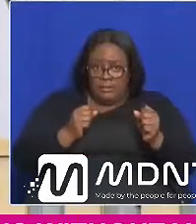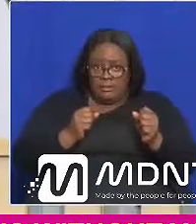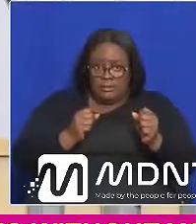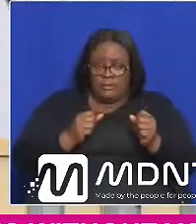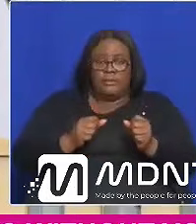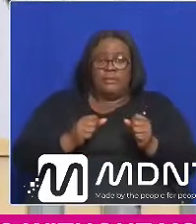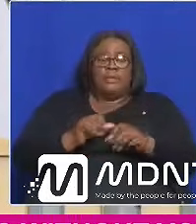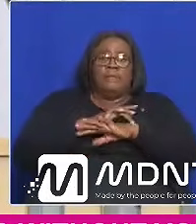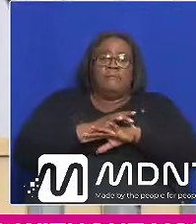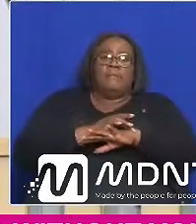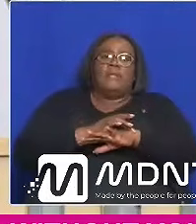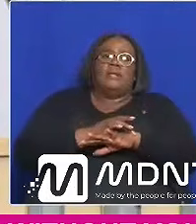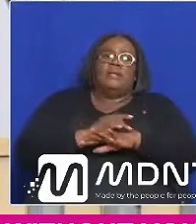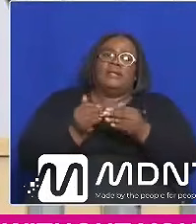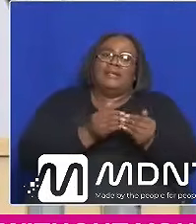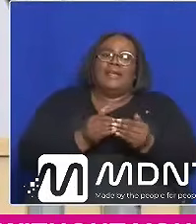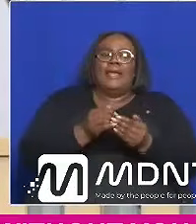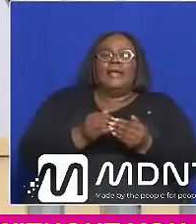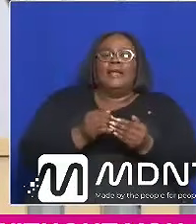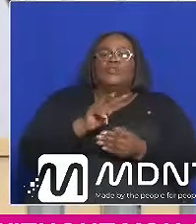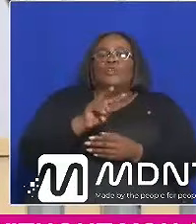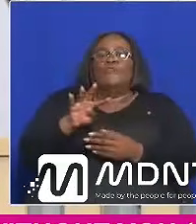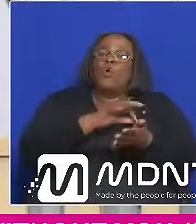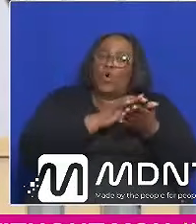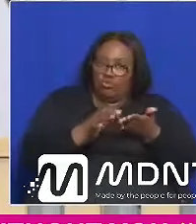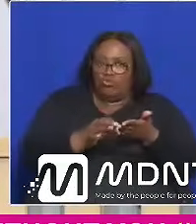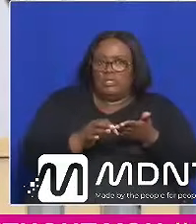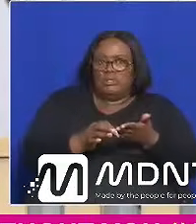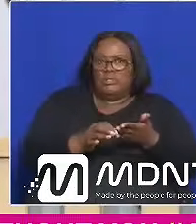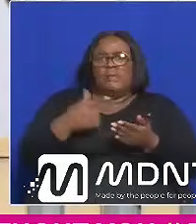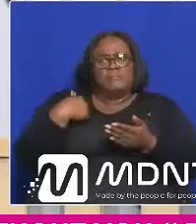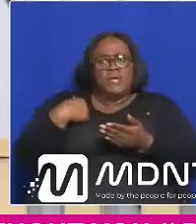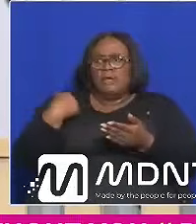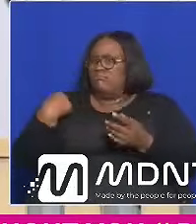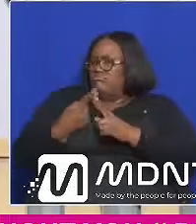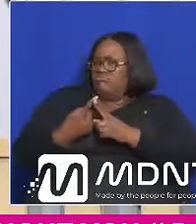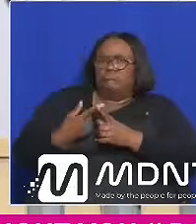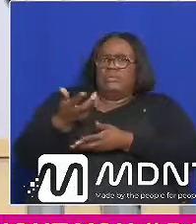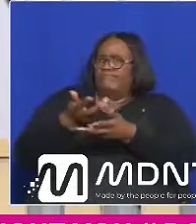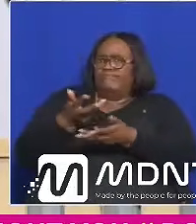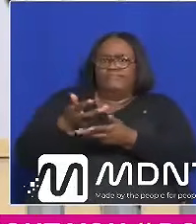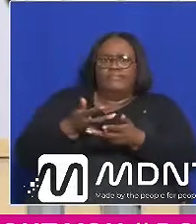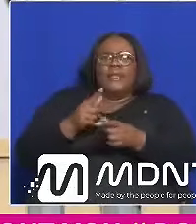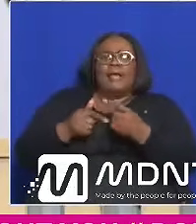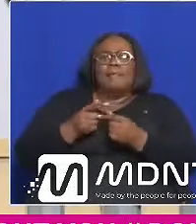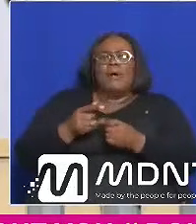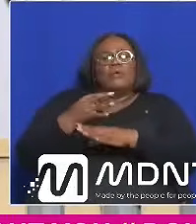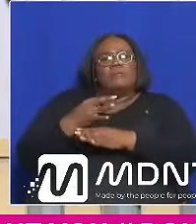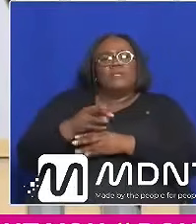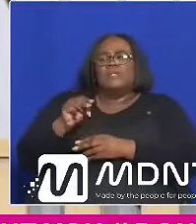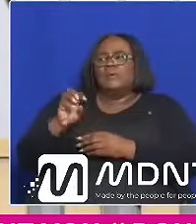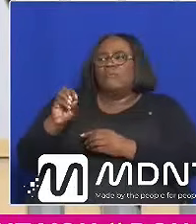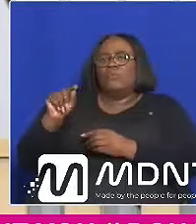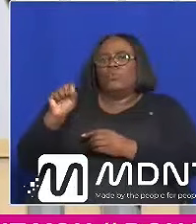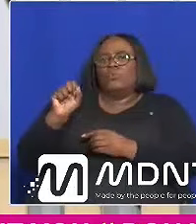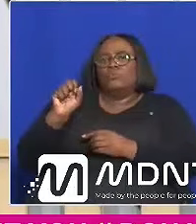contract, yes. Not Medicare 24. I've been engaging with you with Mr. Mutumi. No. Solo. I'm talking about the contract. I accept your